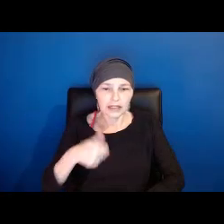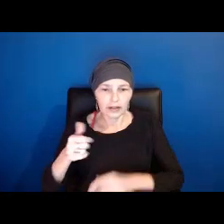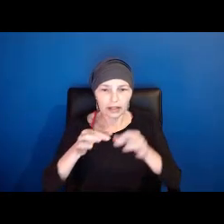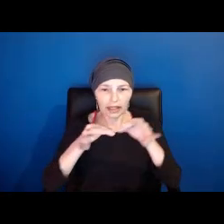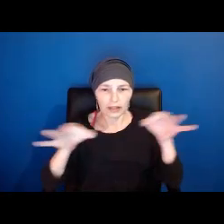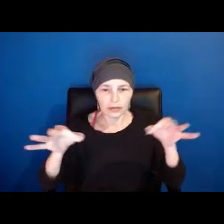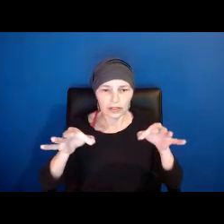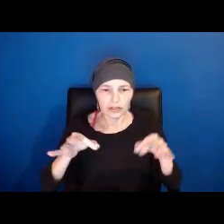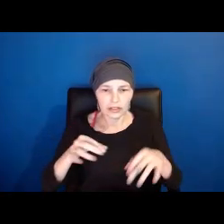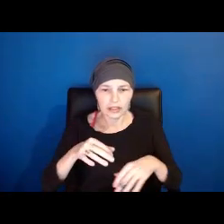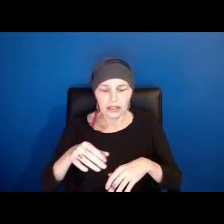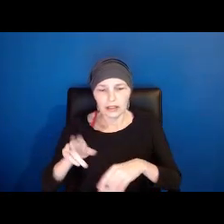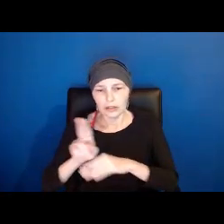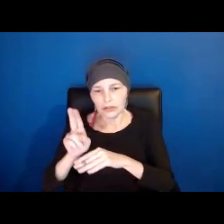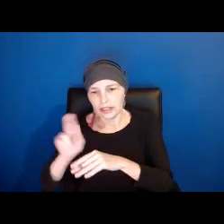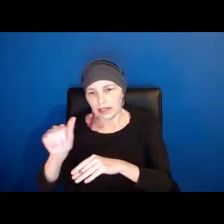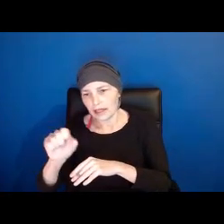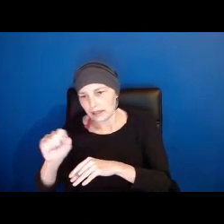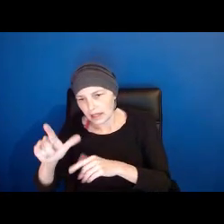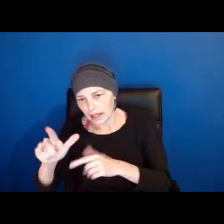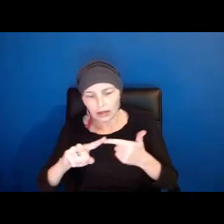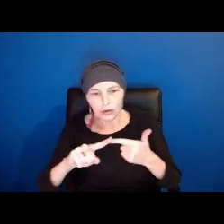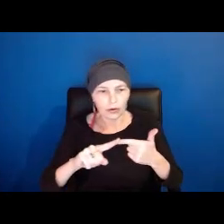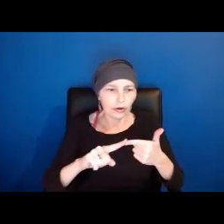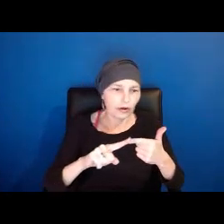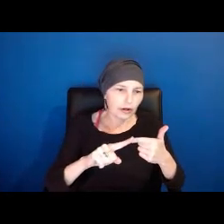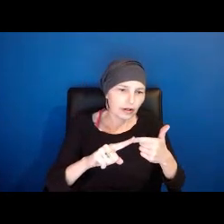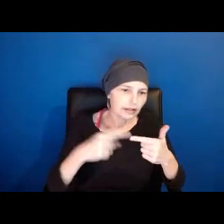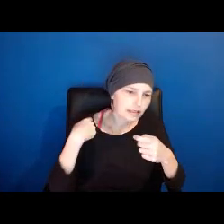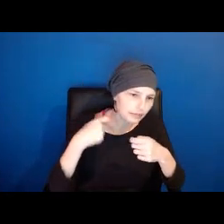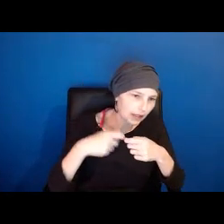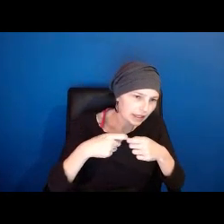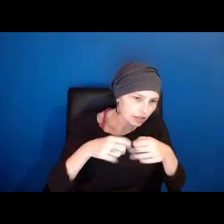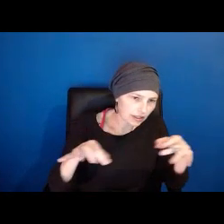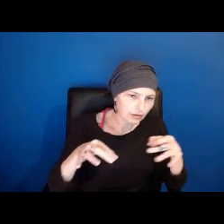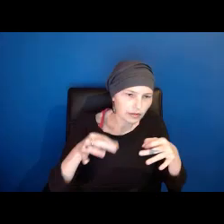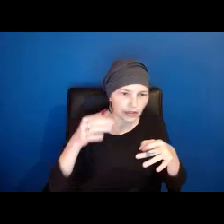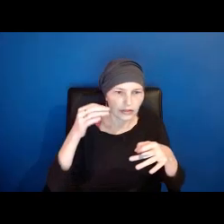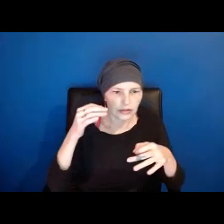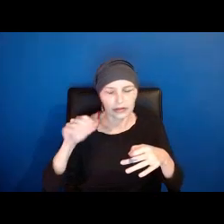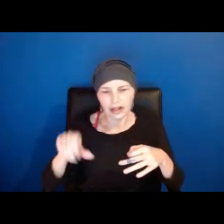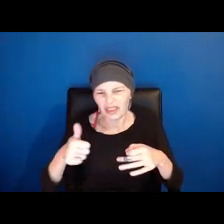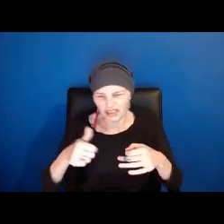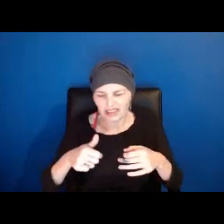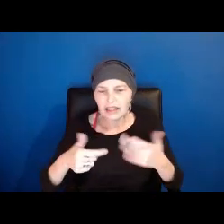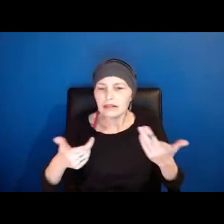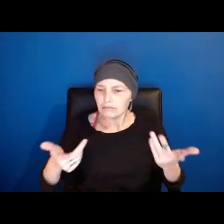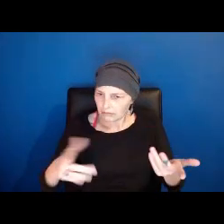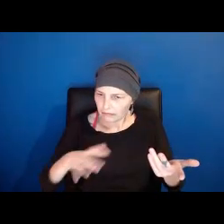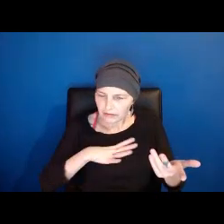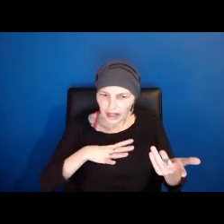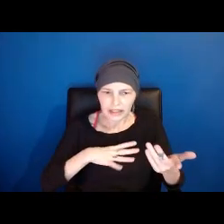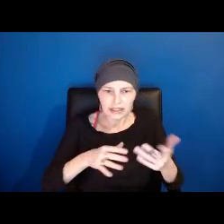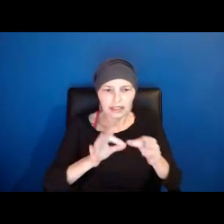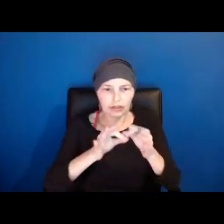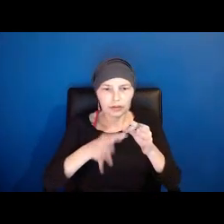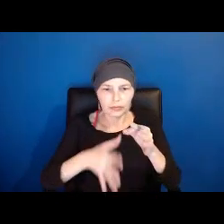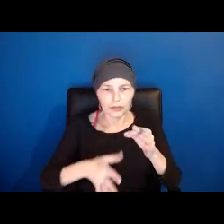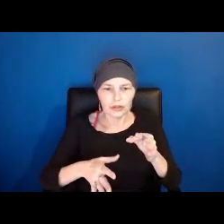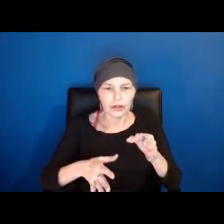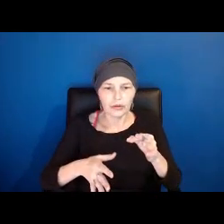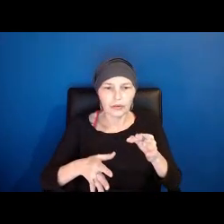using ASL, an interpreter will help you make your comment in English, and we will give you more time for your translation.